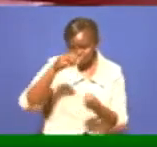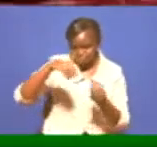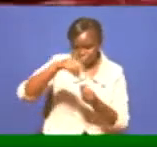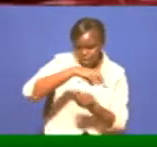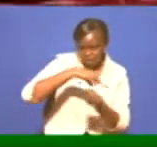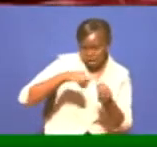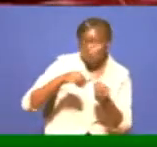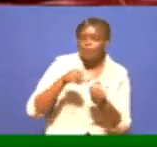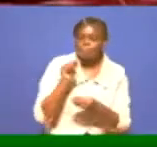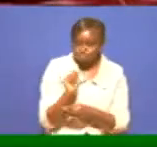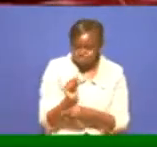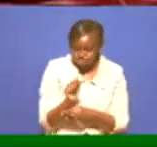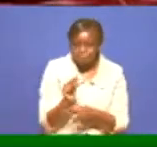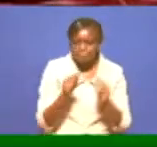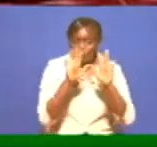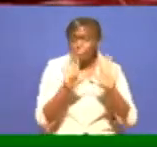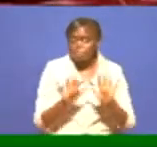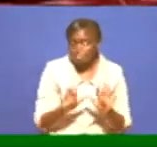Honorable